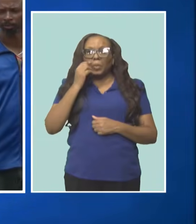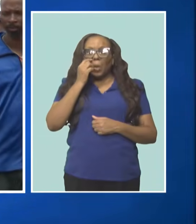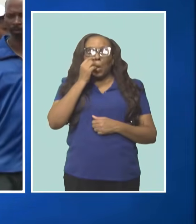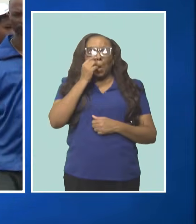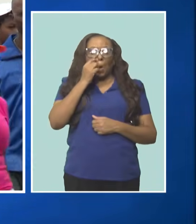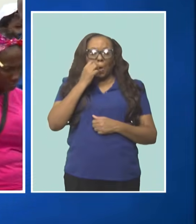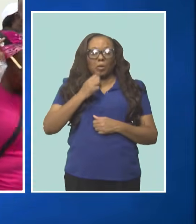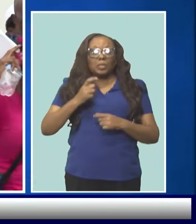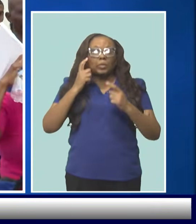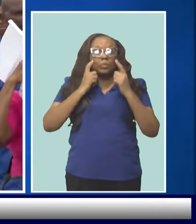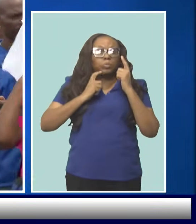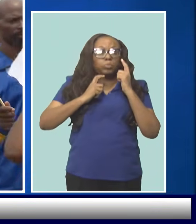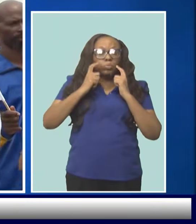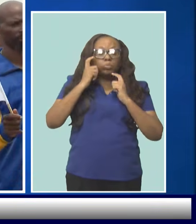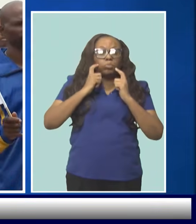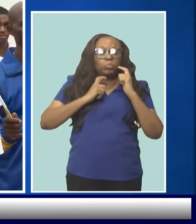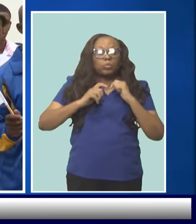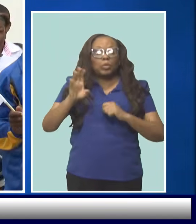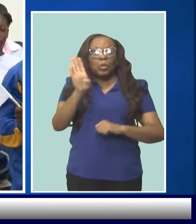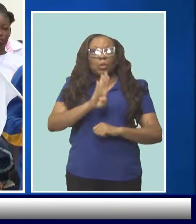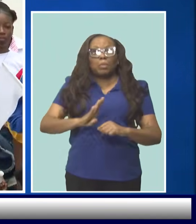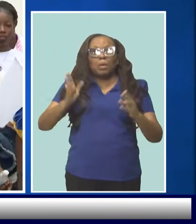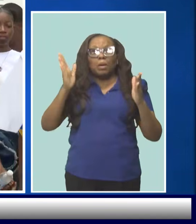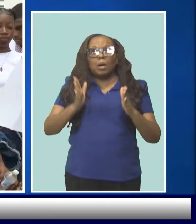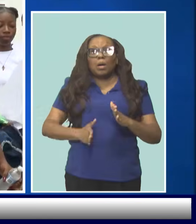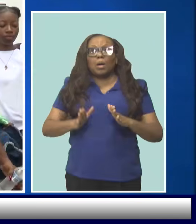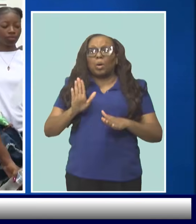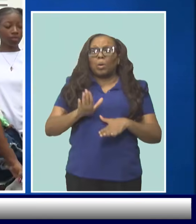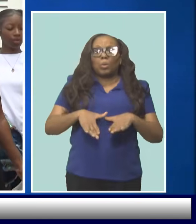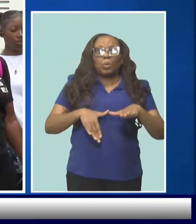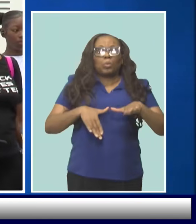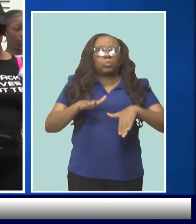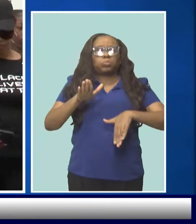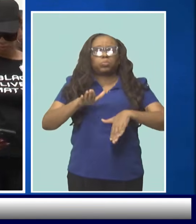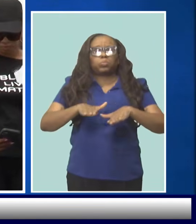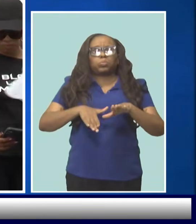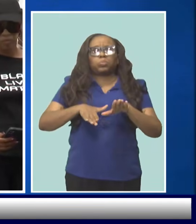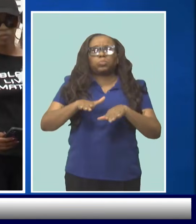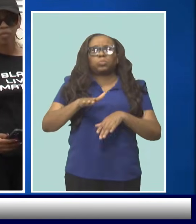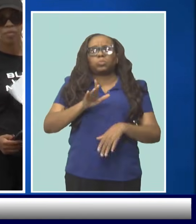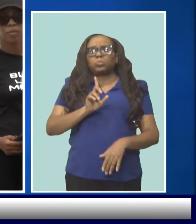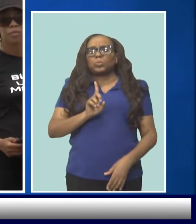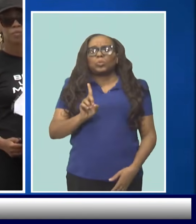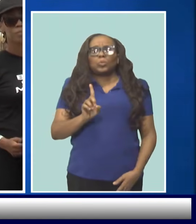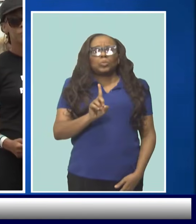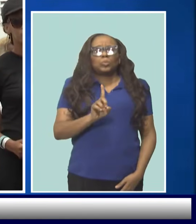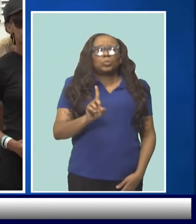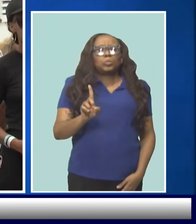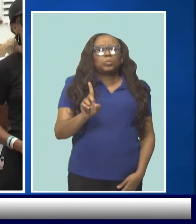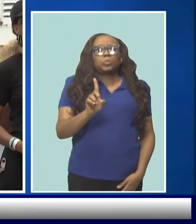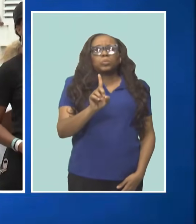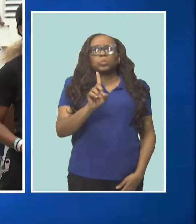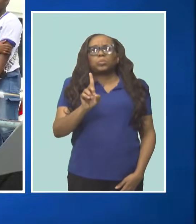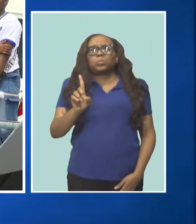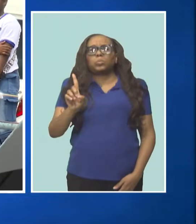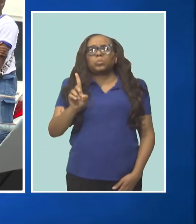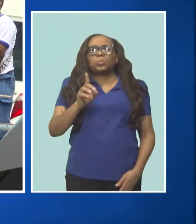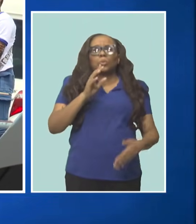Tears flowed as Barbadians from all walks of life participated in the solemn walk throughout the Silver Hill